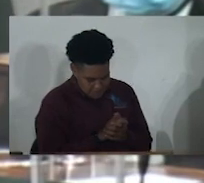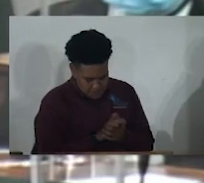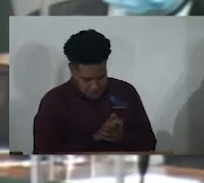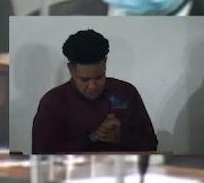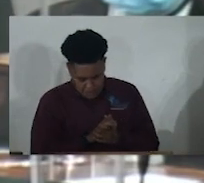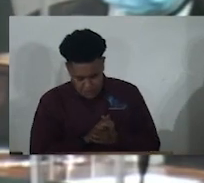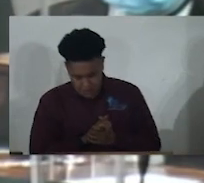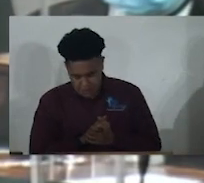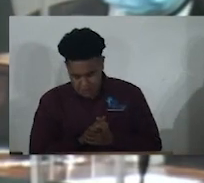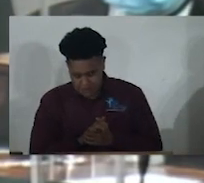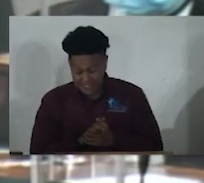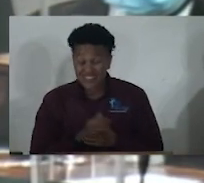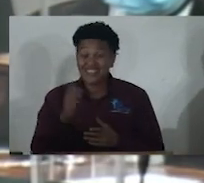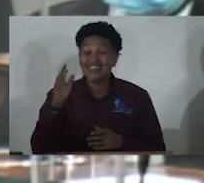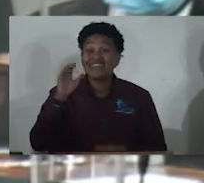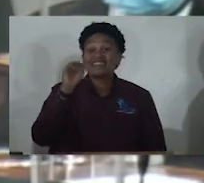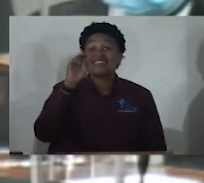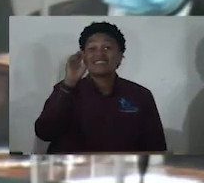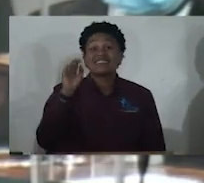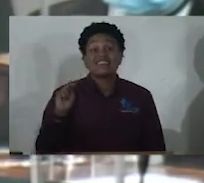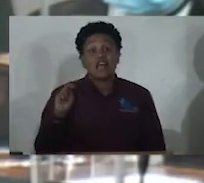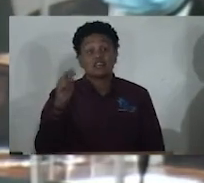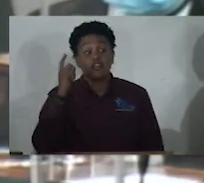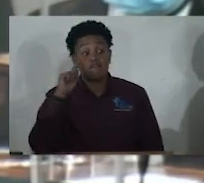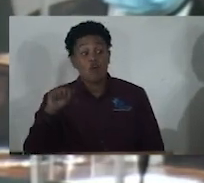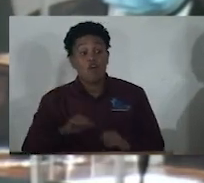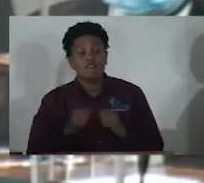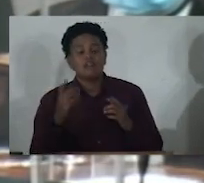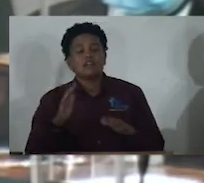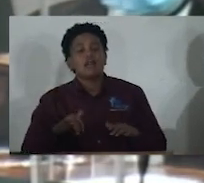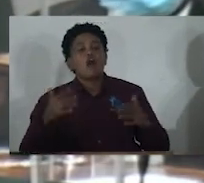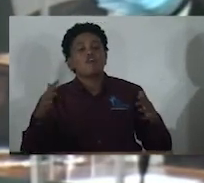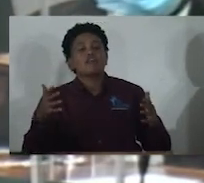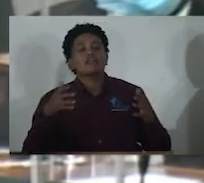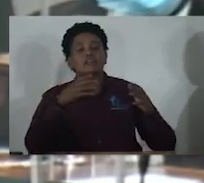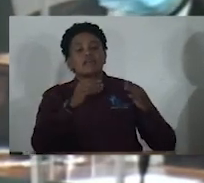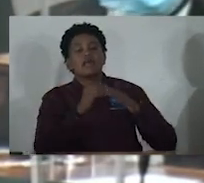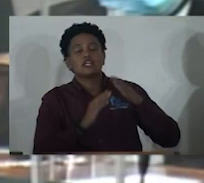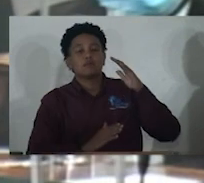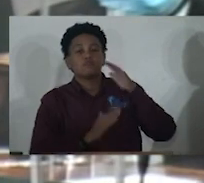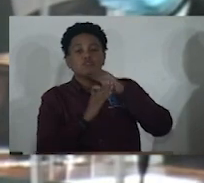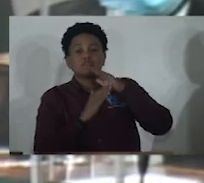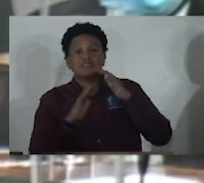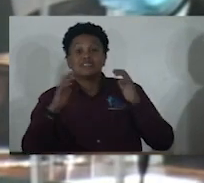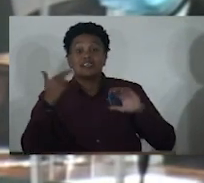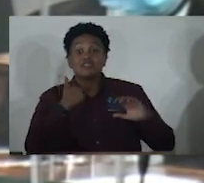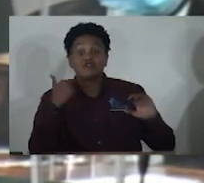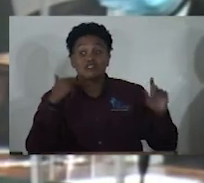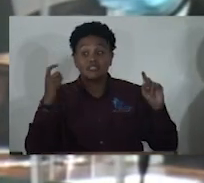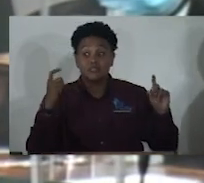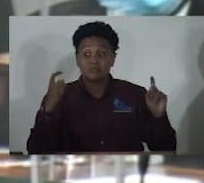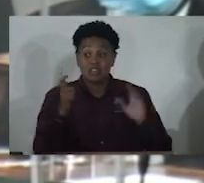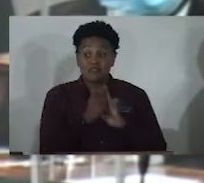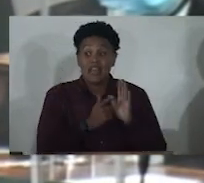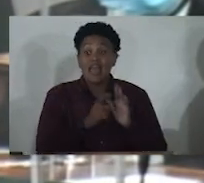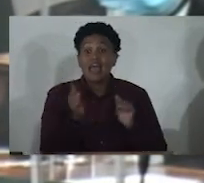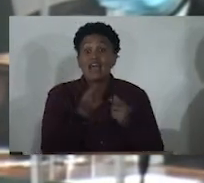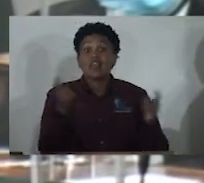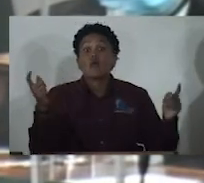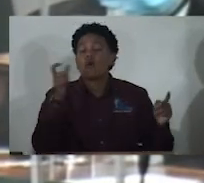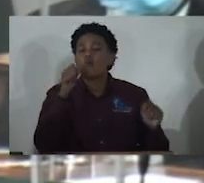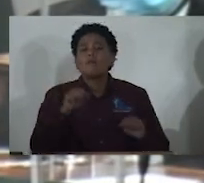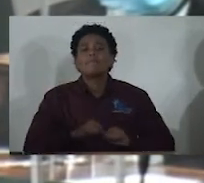Disaster Risk Management Act. Anyone who commits